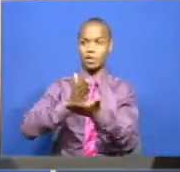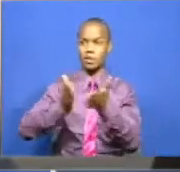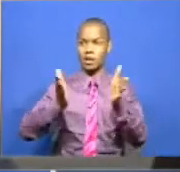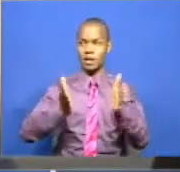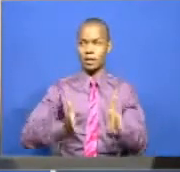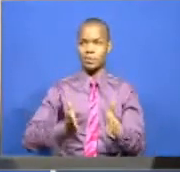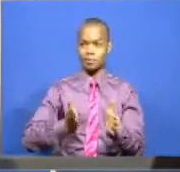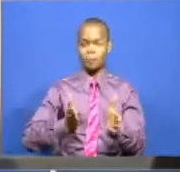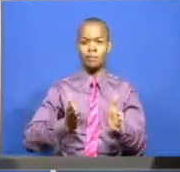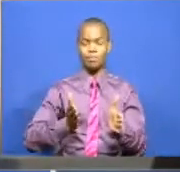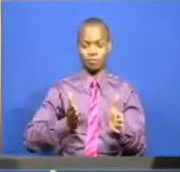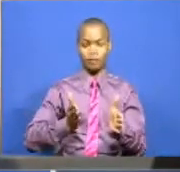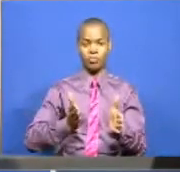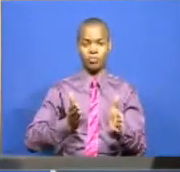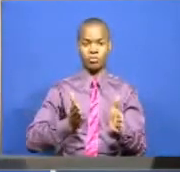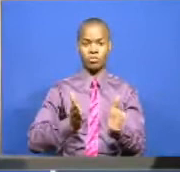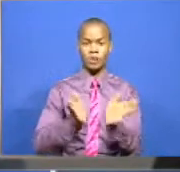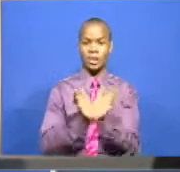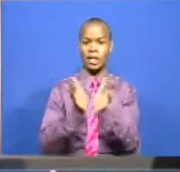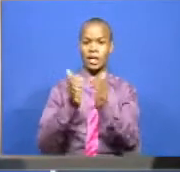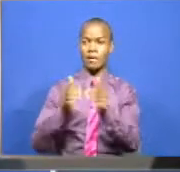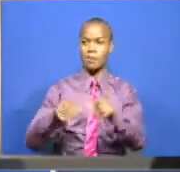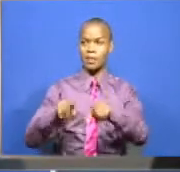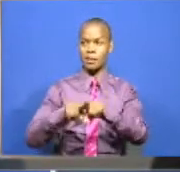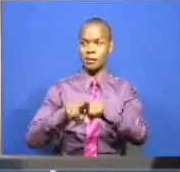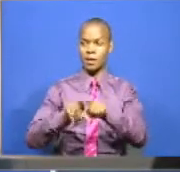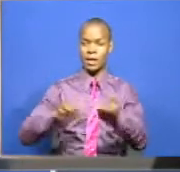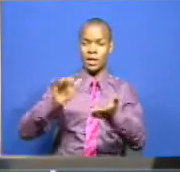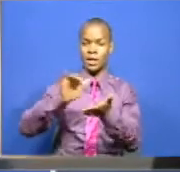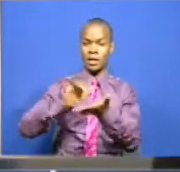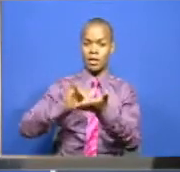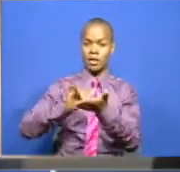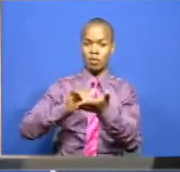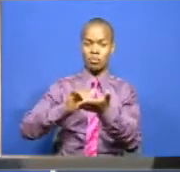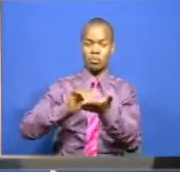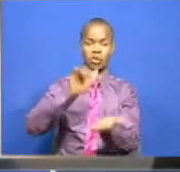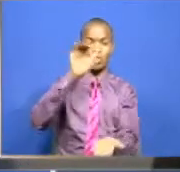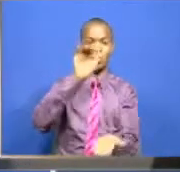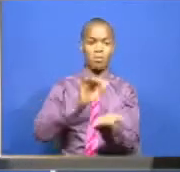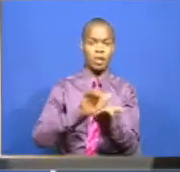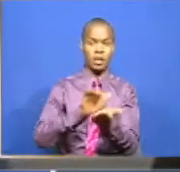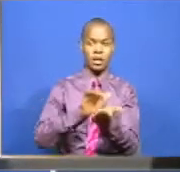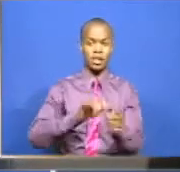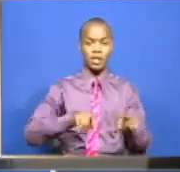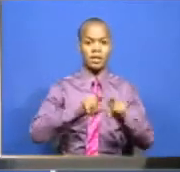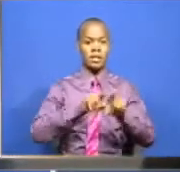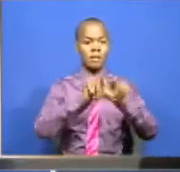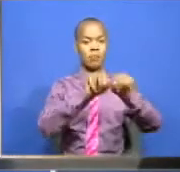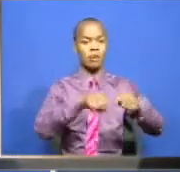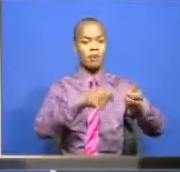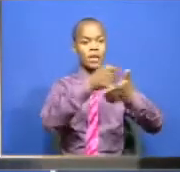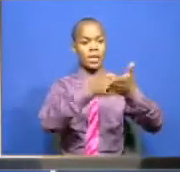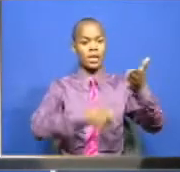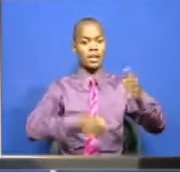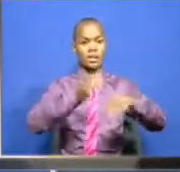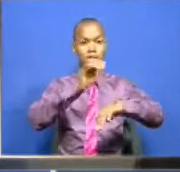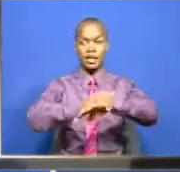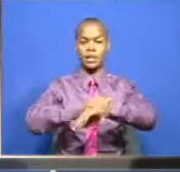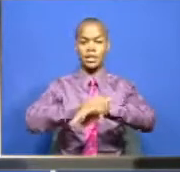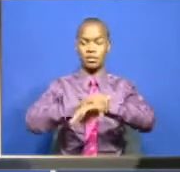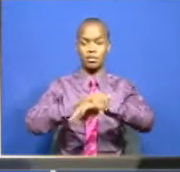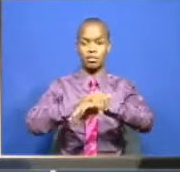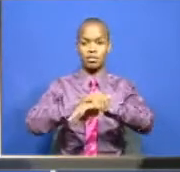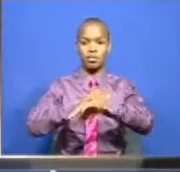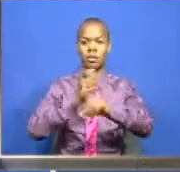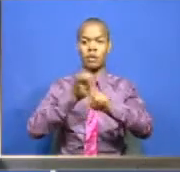the companies so that they can deduct, they can get revenue from